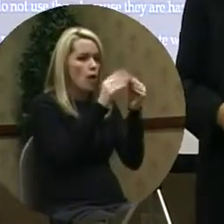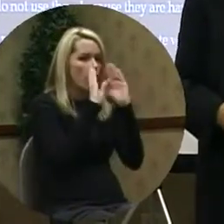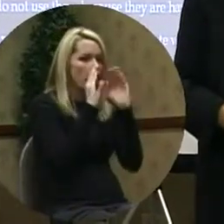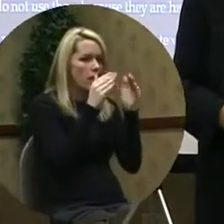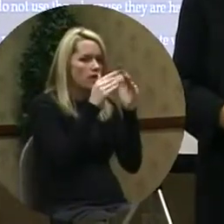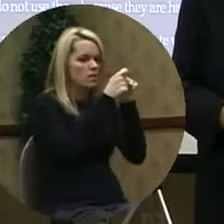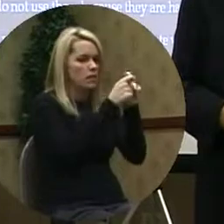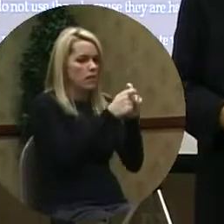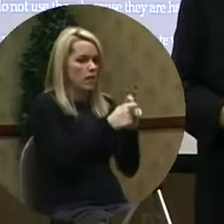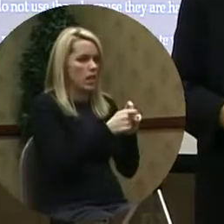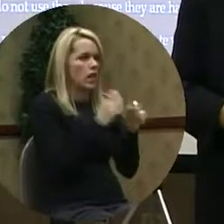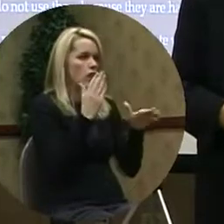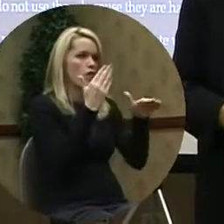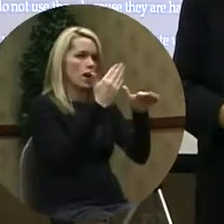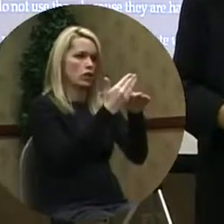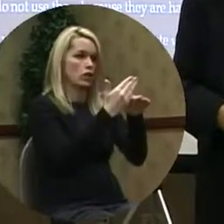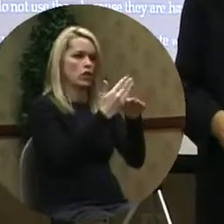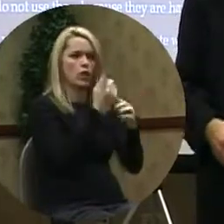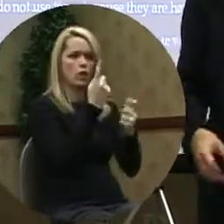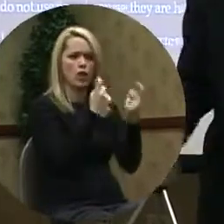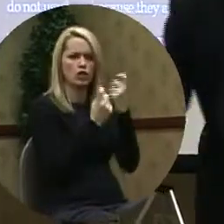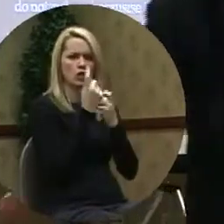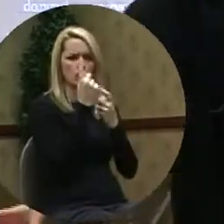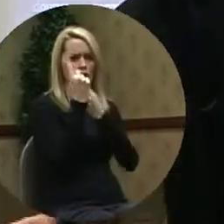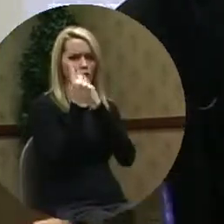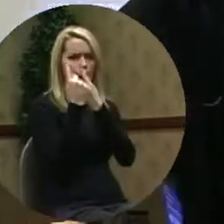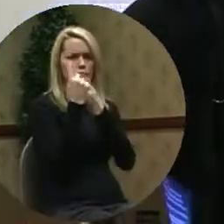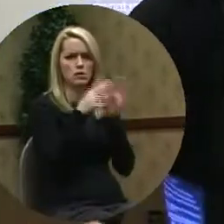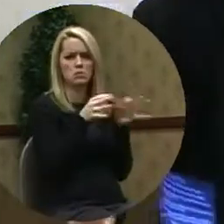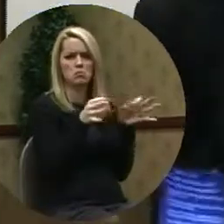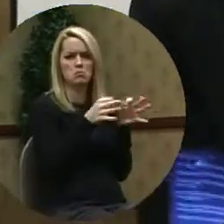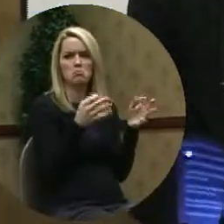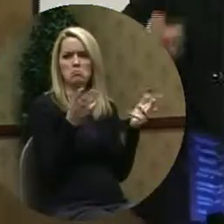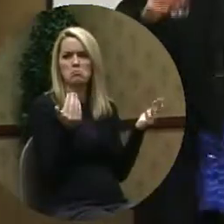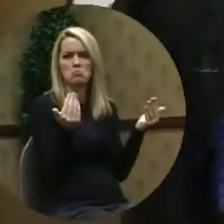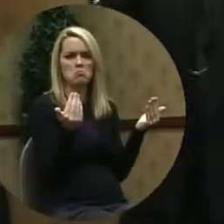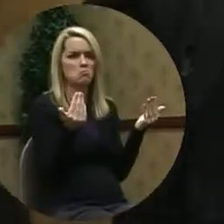intervention. Questions or thoughts about that?